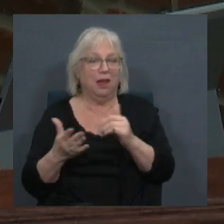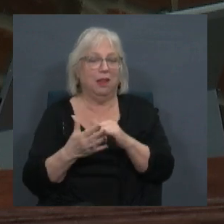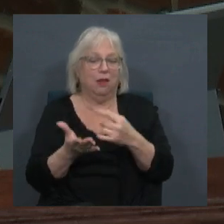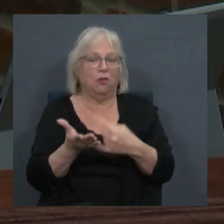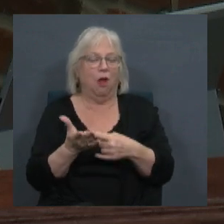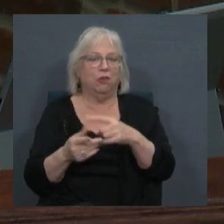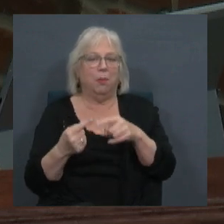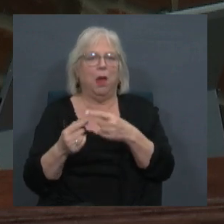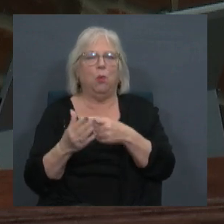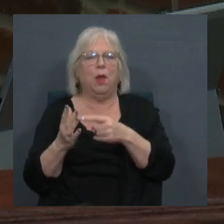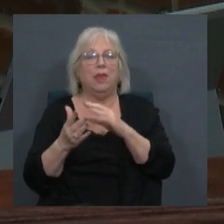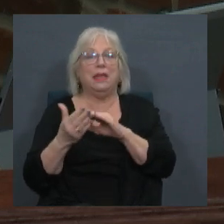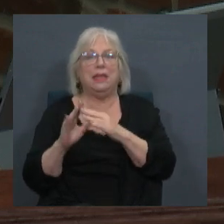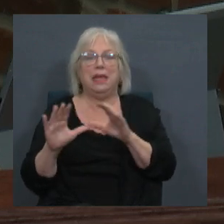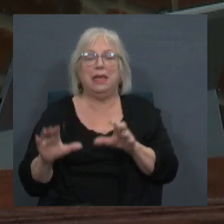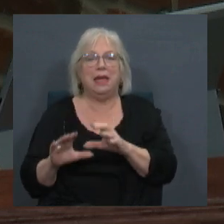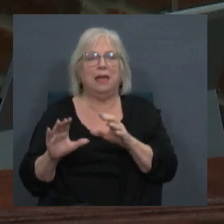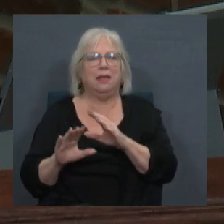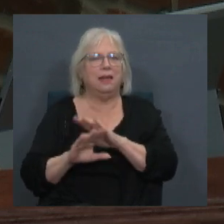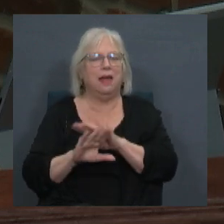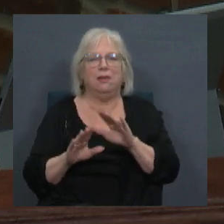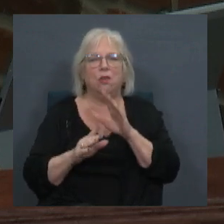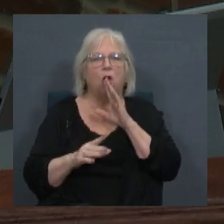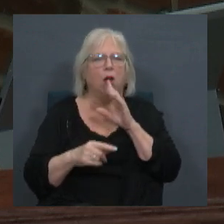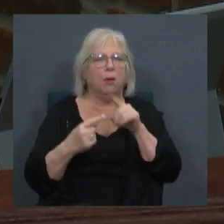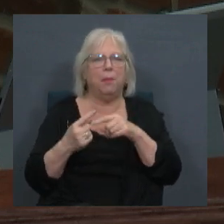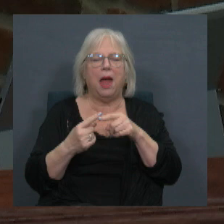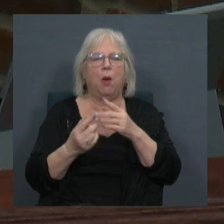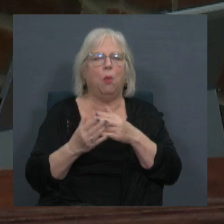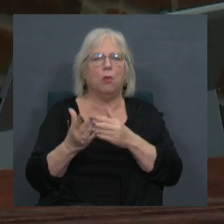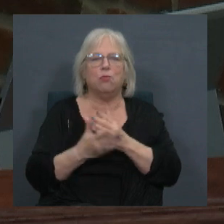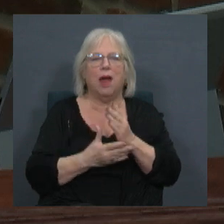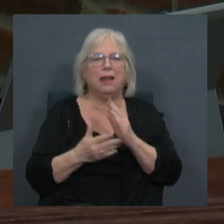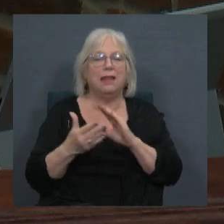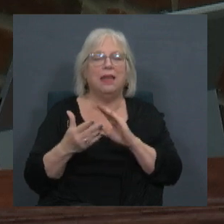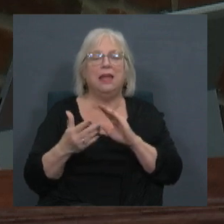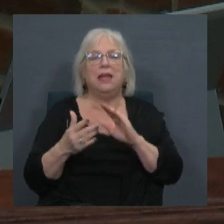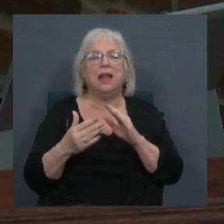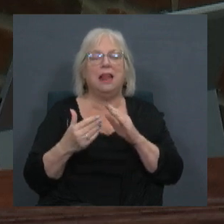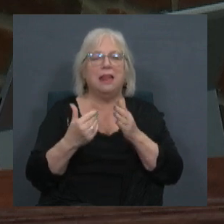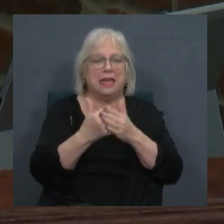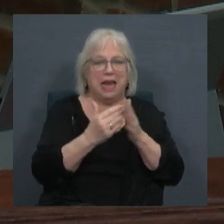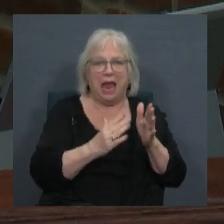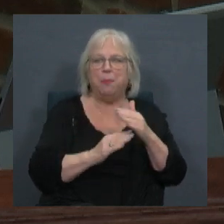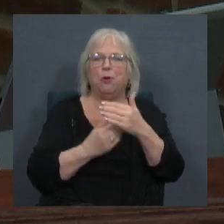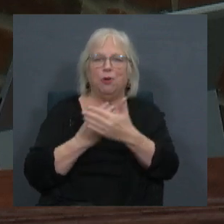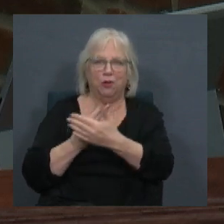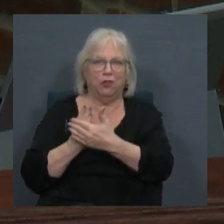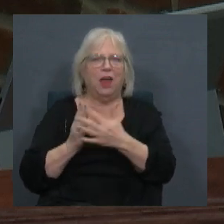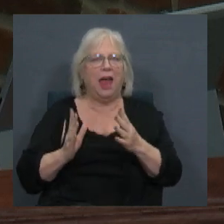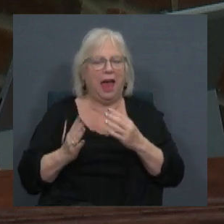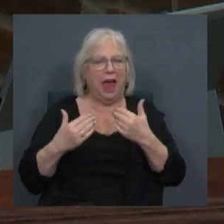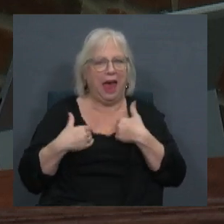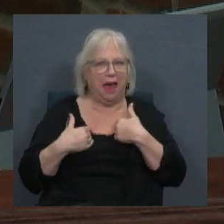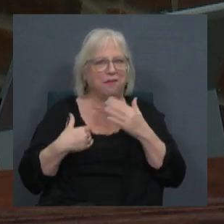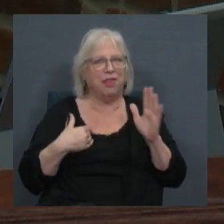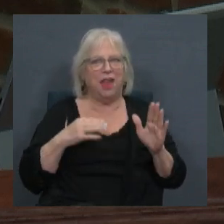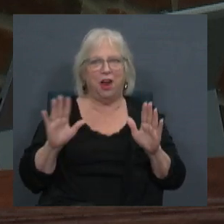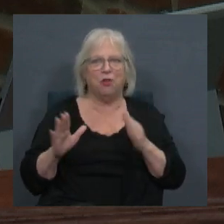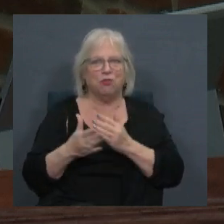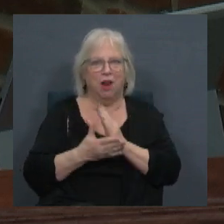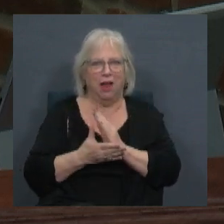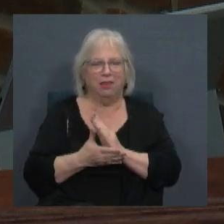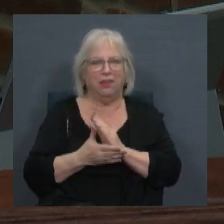about what the city does. It doesn't talk about what rights our residents have that live next to this and what say they have